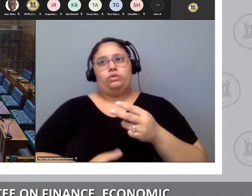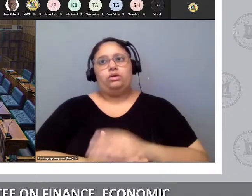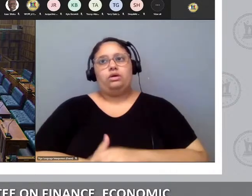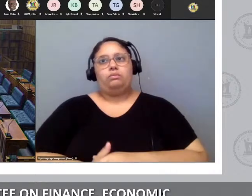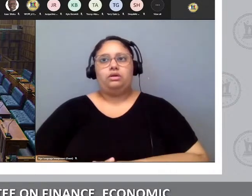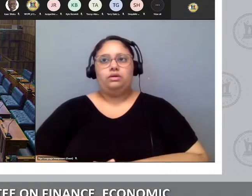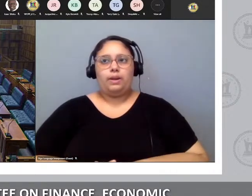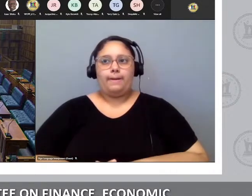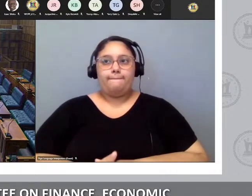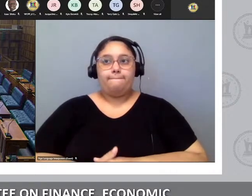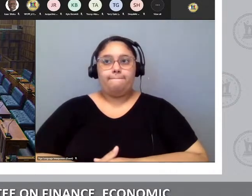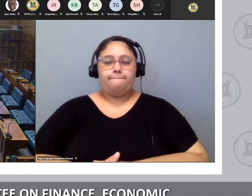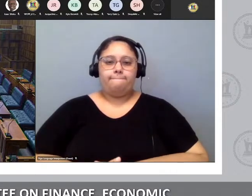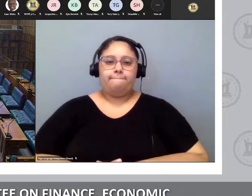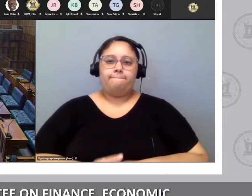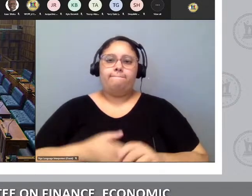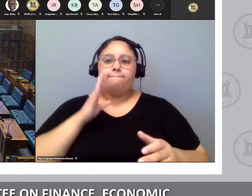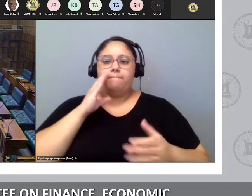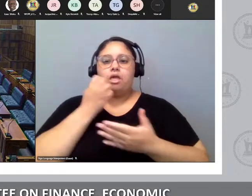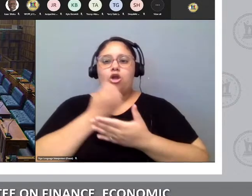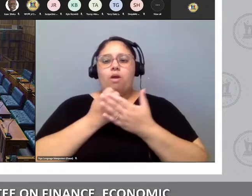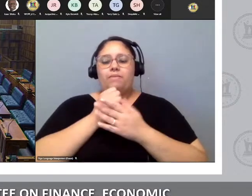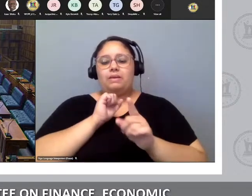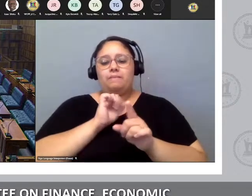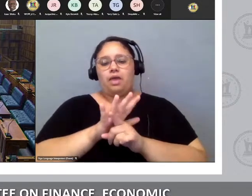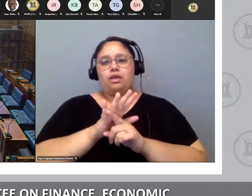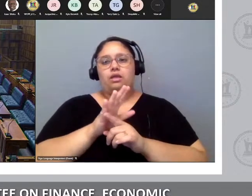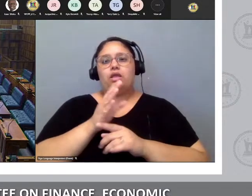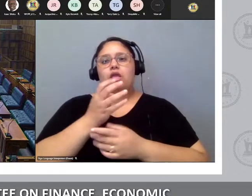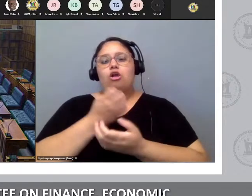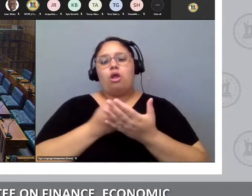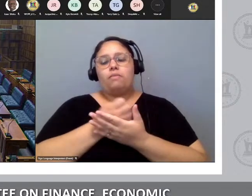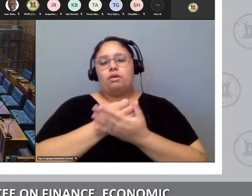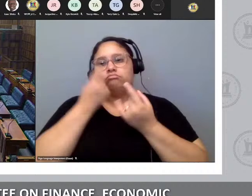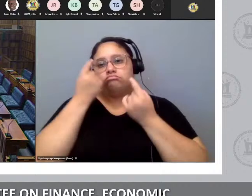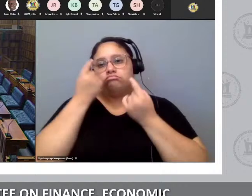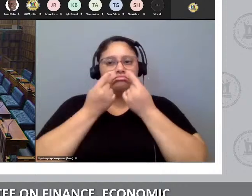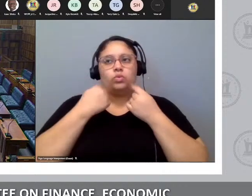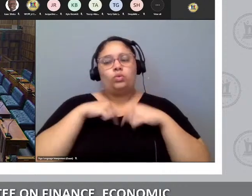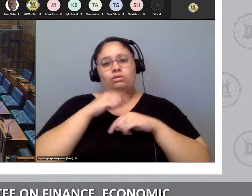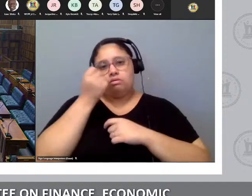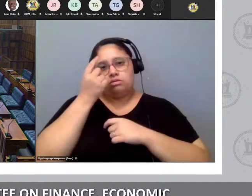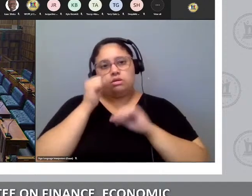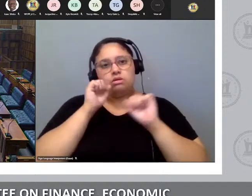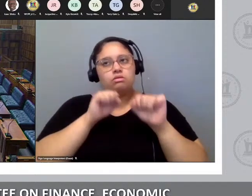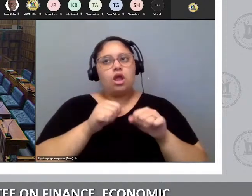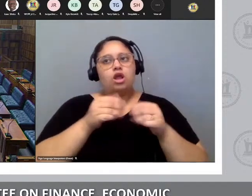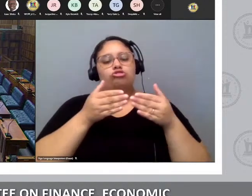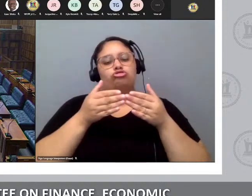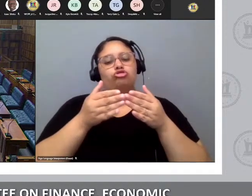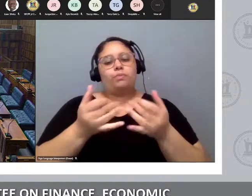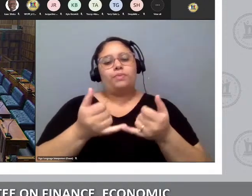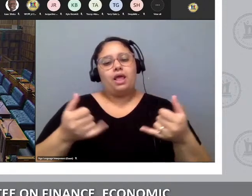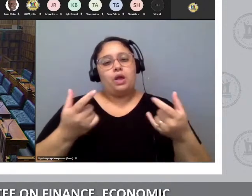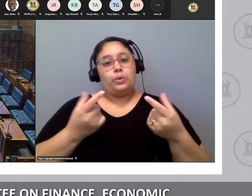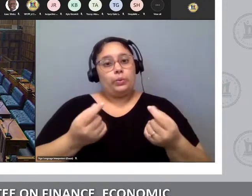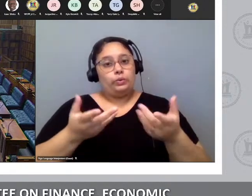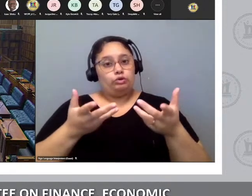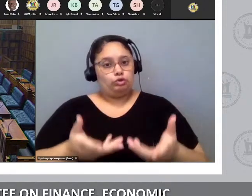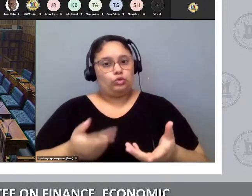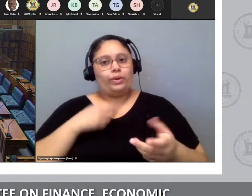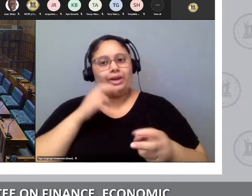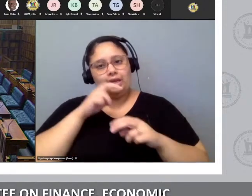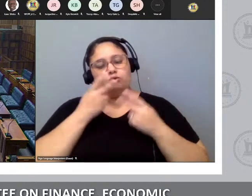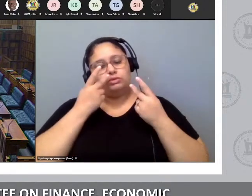uh the economic impacts and the economic considerations as we understand it to be that The Shipping Lines undertake we need to look at the